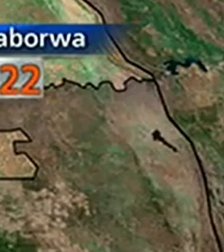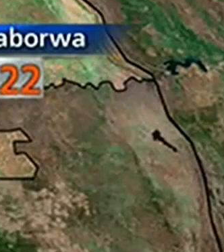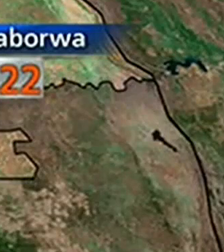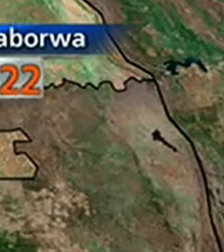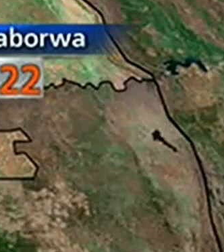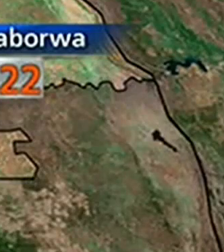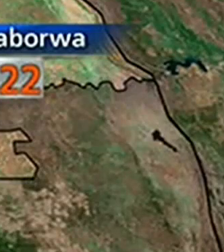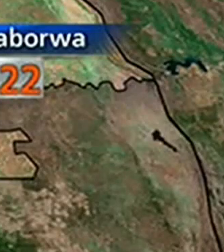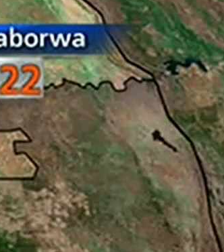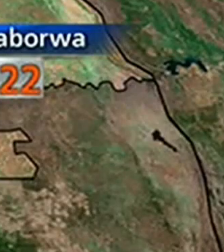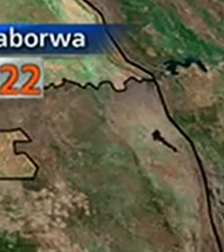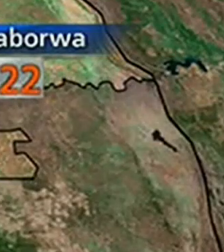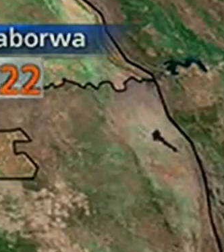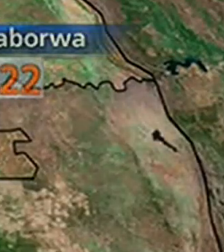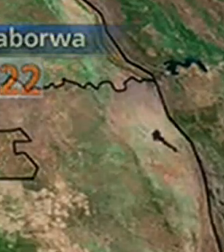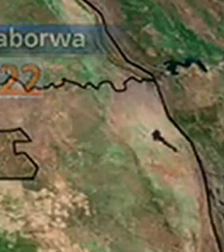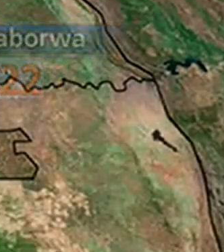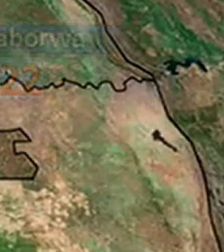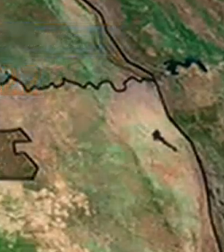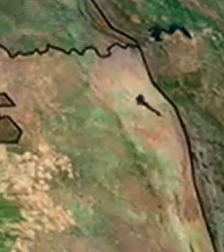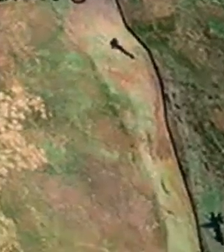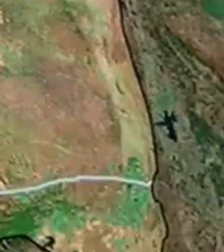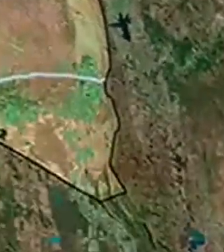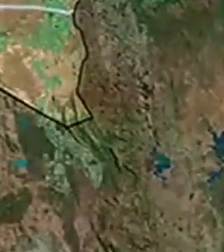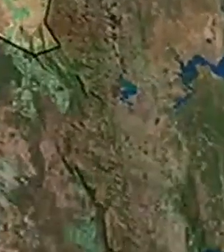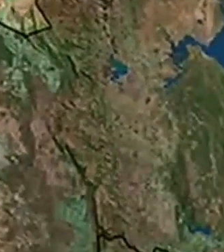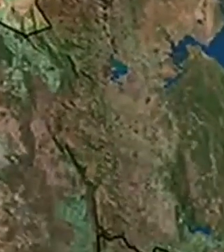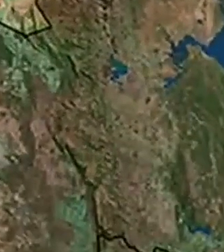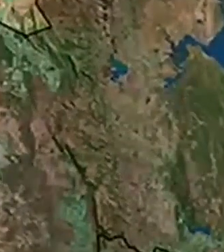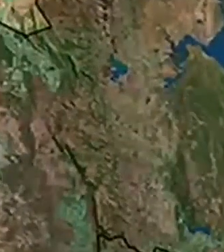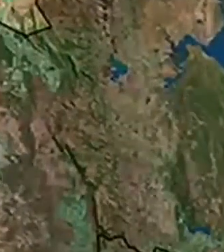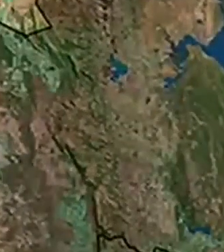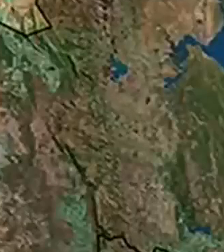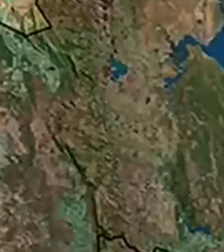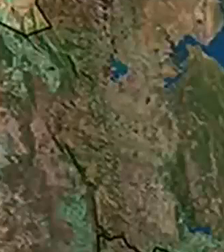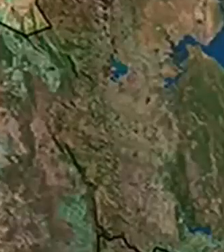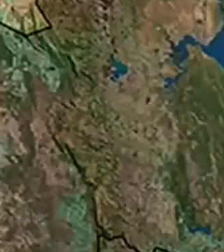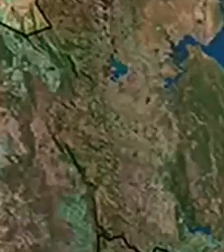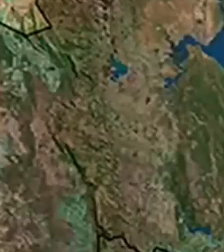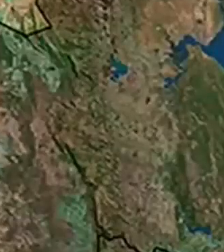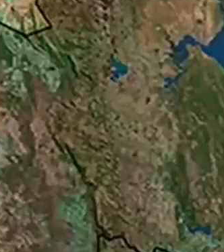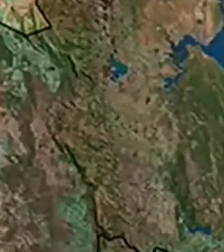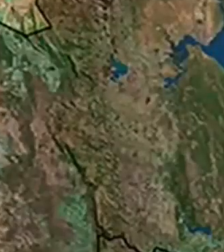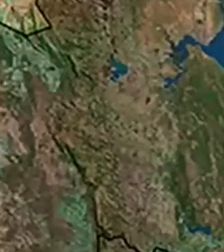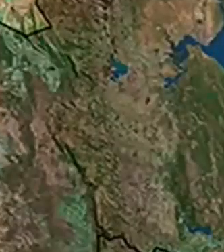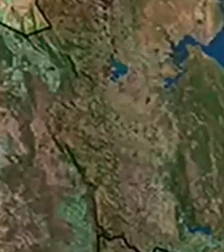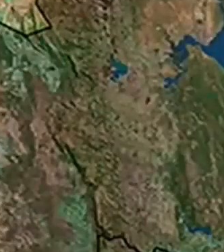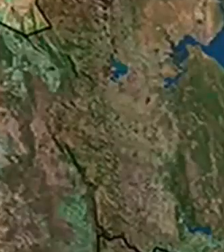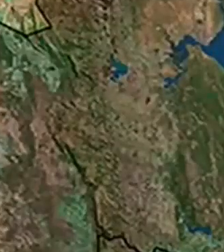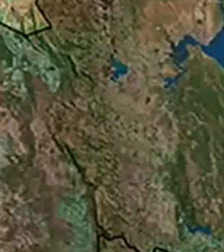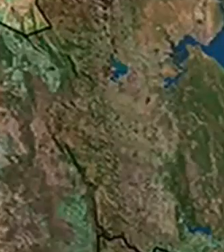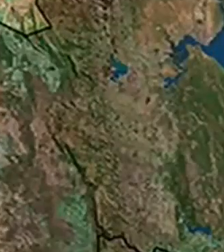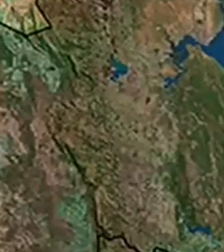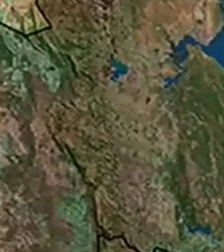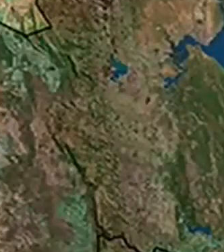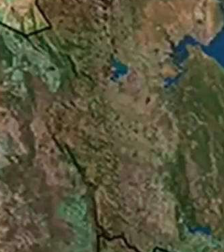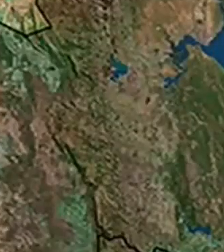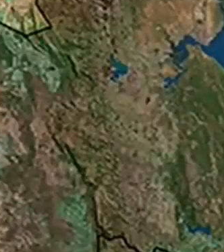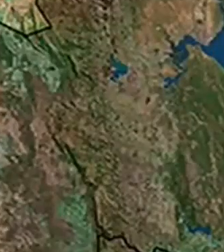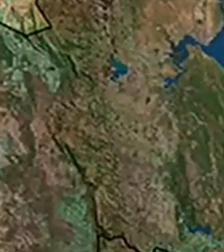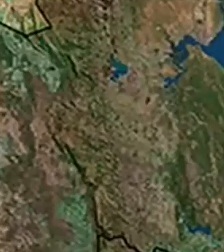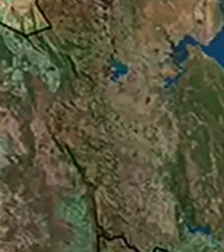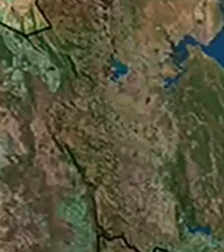kgetha dibaka ka Polokwane e tla ba lesomeseswai go laetša go fodile ka dikarolong tšeo go le ka dikarolong tša ka Mpumalanga la ka moswane go laetša gabotsenyana fela go tla be